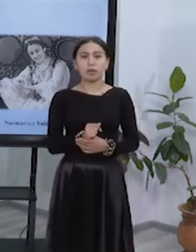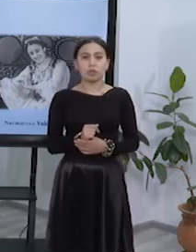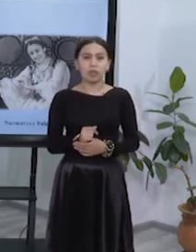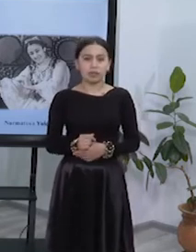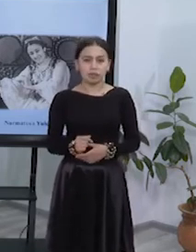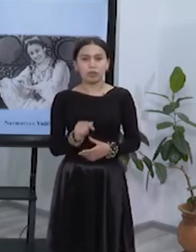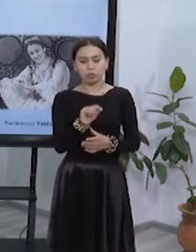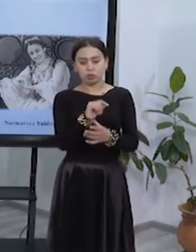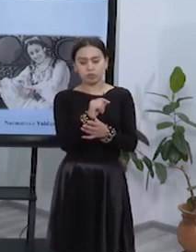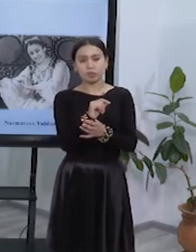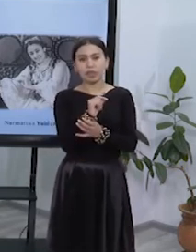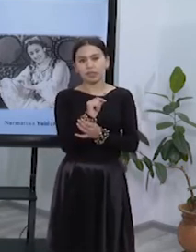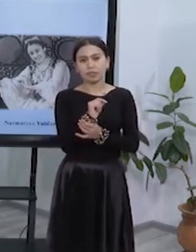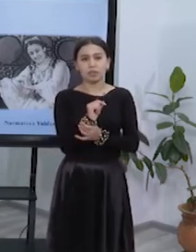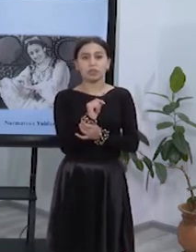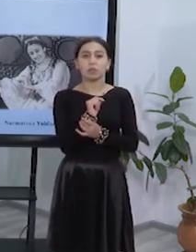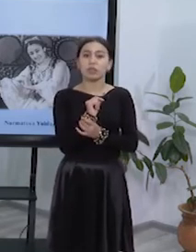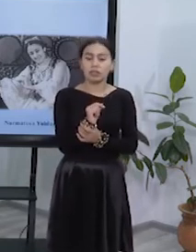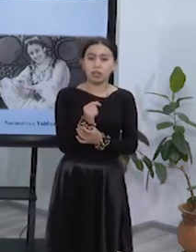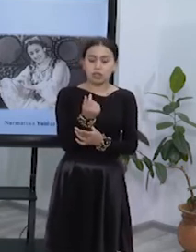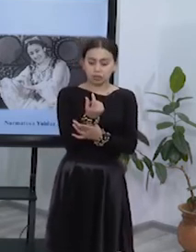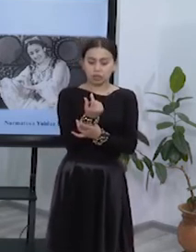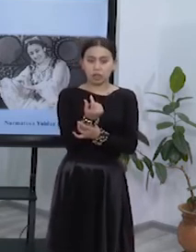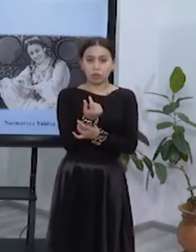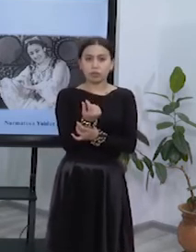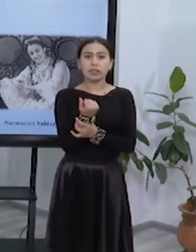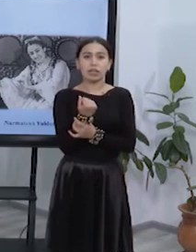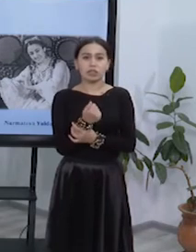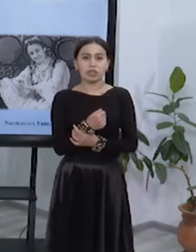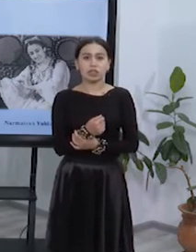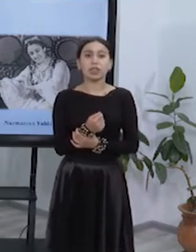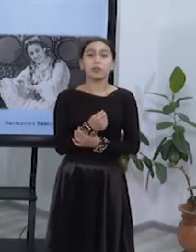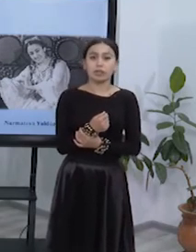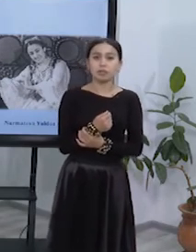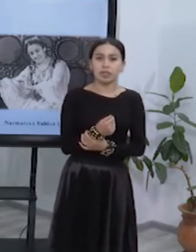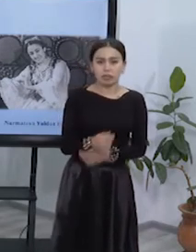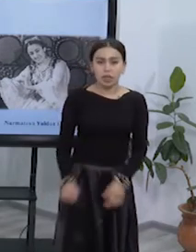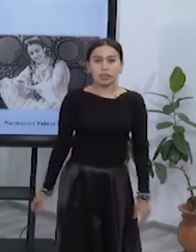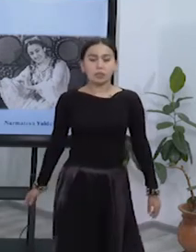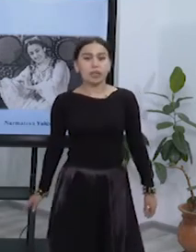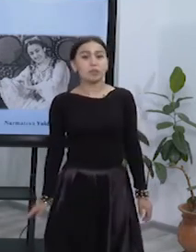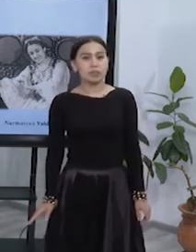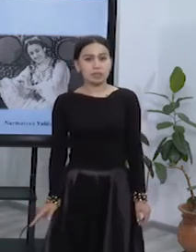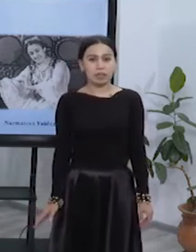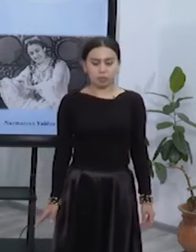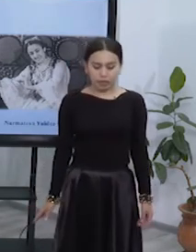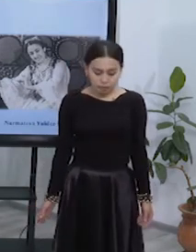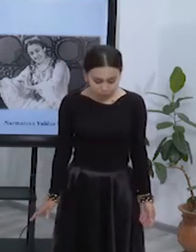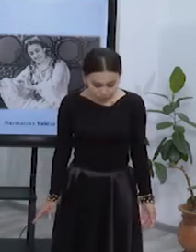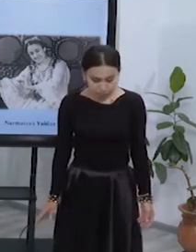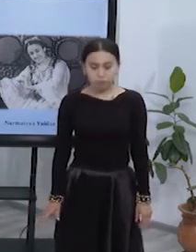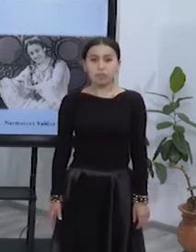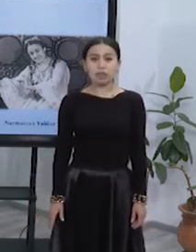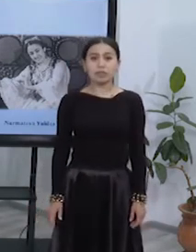qo'llarimiz barmoqlarini va qo'limizni bilak qismigacha bo'lgan jarayonni yaxshi ishlashga yordam beradi. Demak, biz sizlar